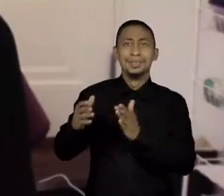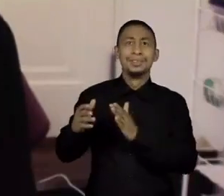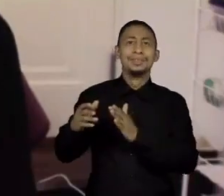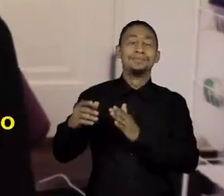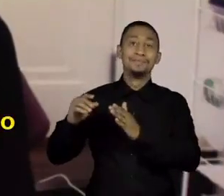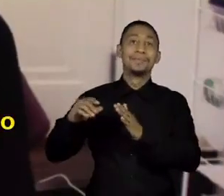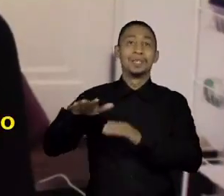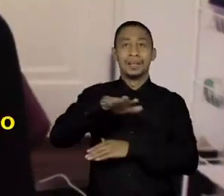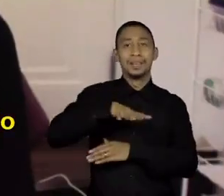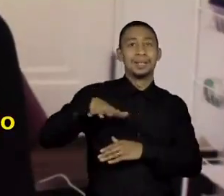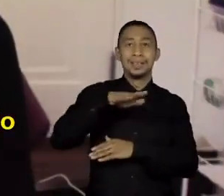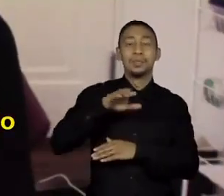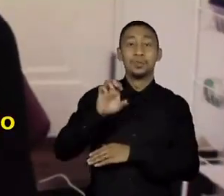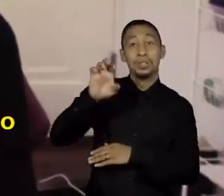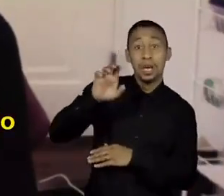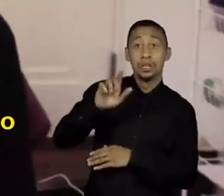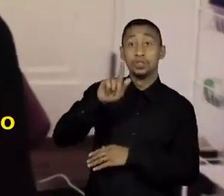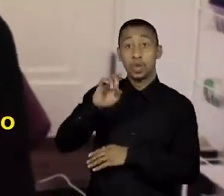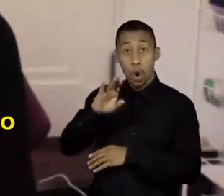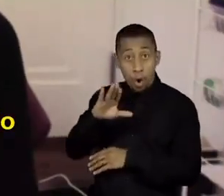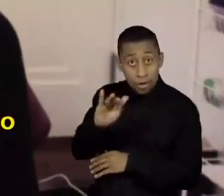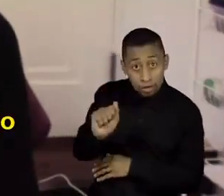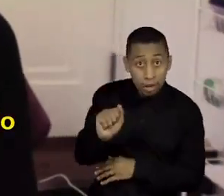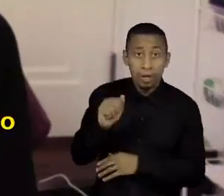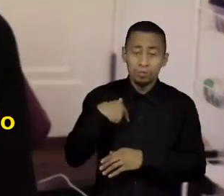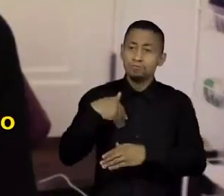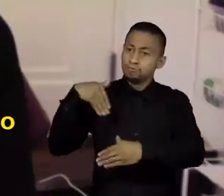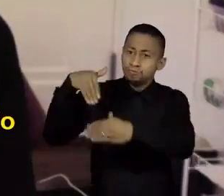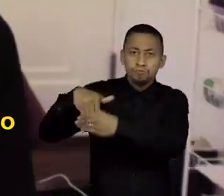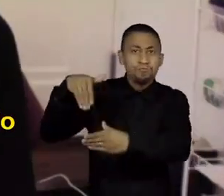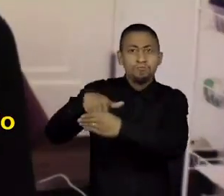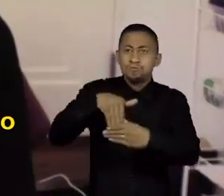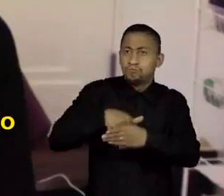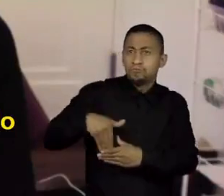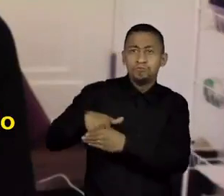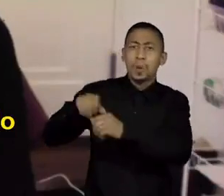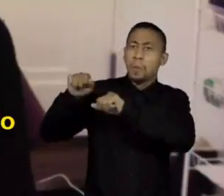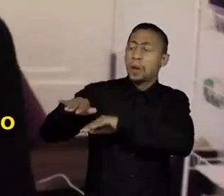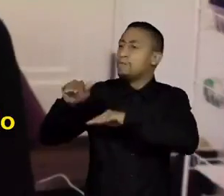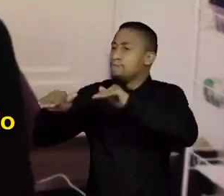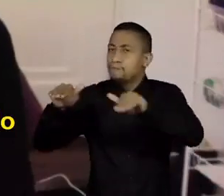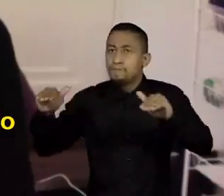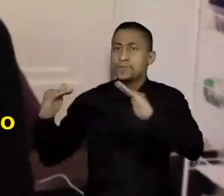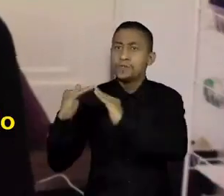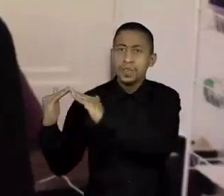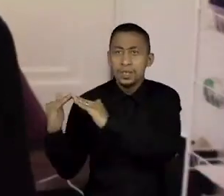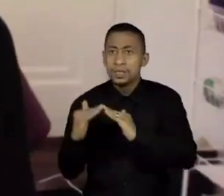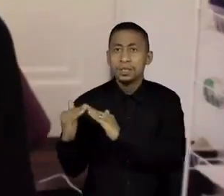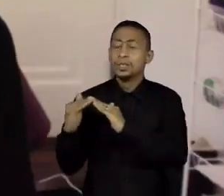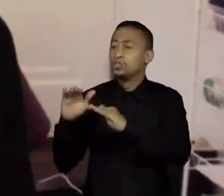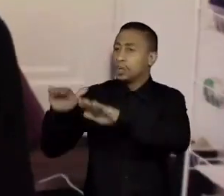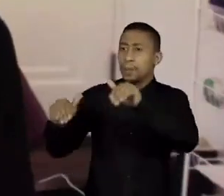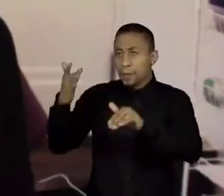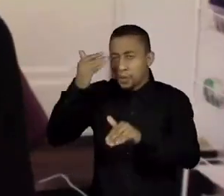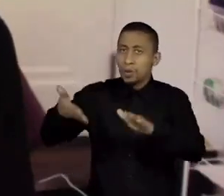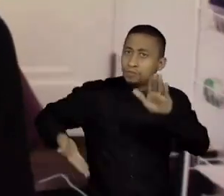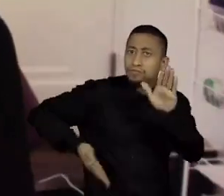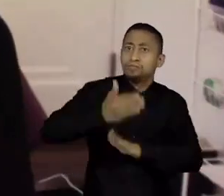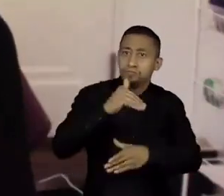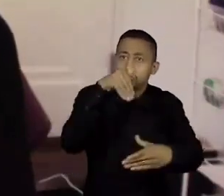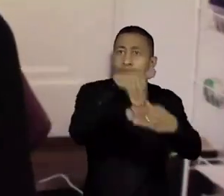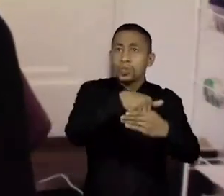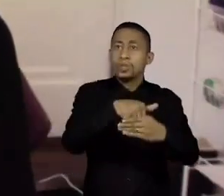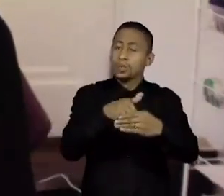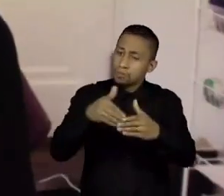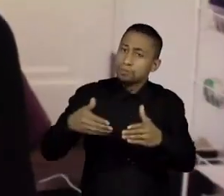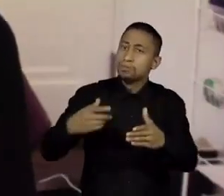Georgia to go out and to register their neighbors and to get people who had never voted before to make their voices